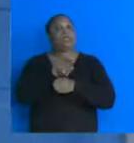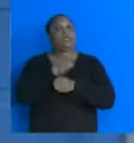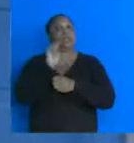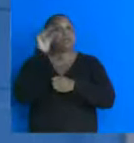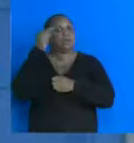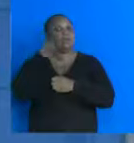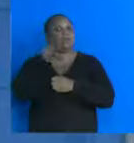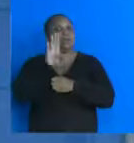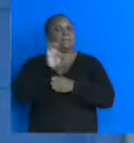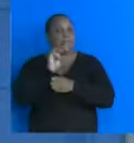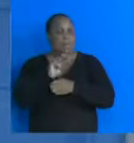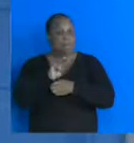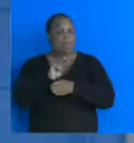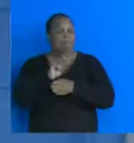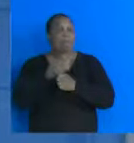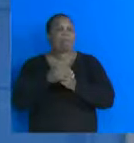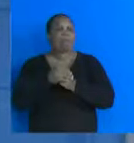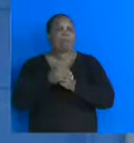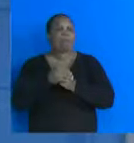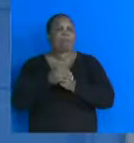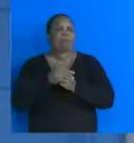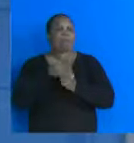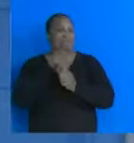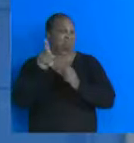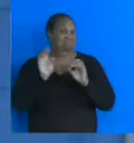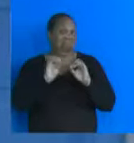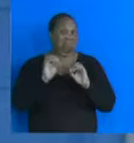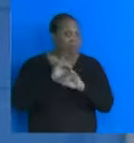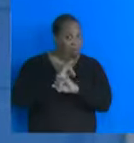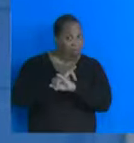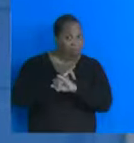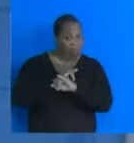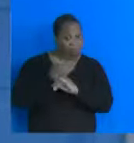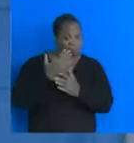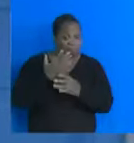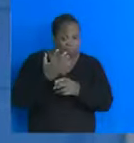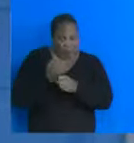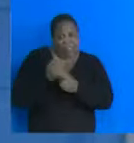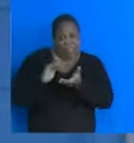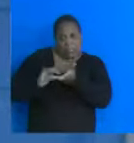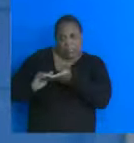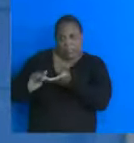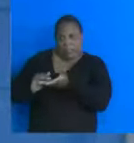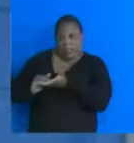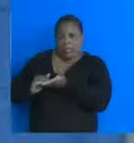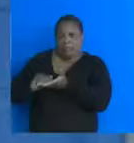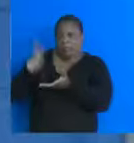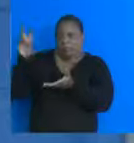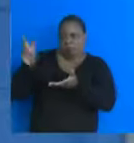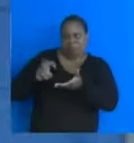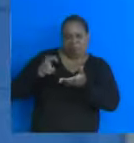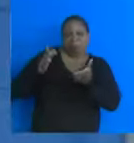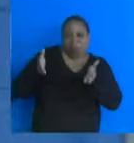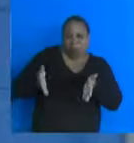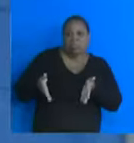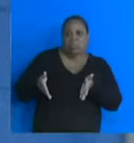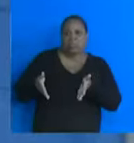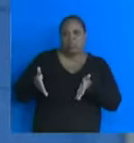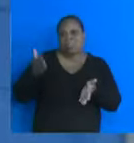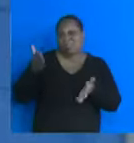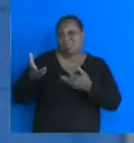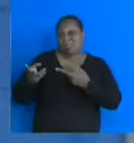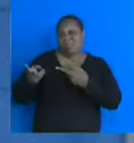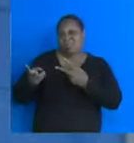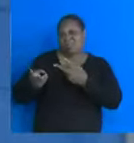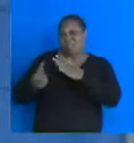www.coronavirus.gov.bm. If a non-vaccinated traveler receives an exemption, they may be able to quarantine